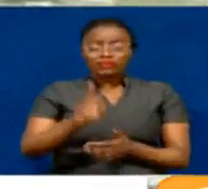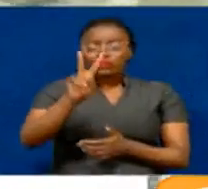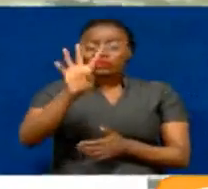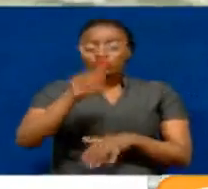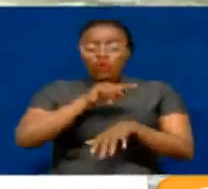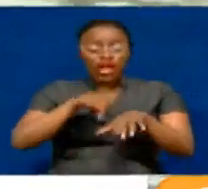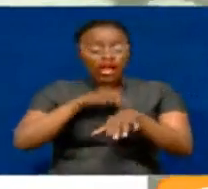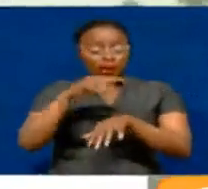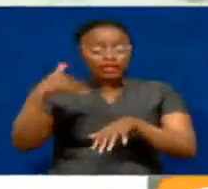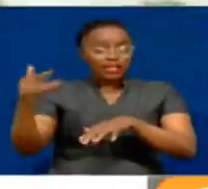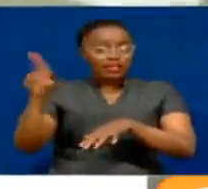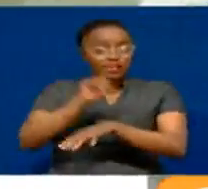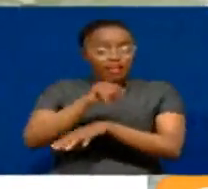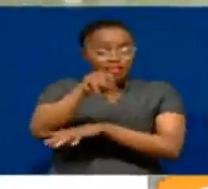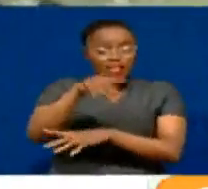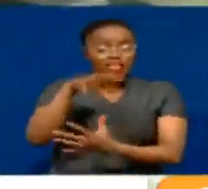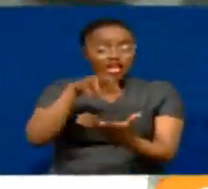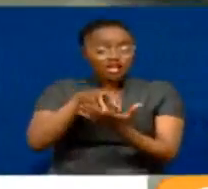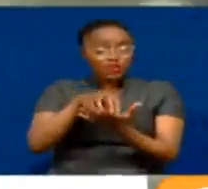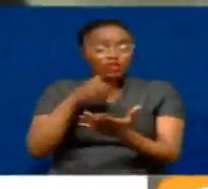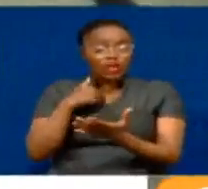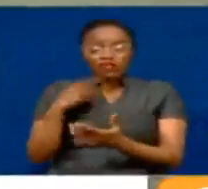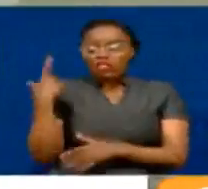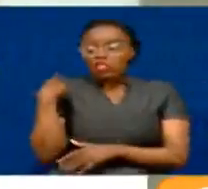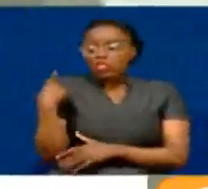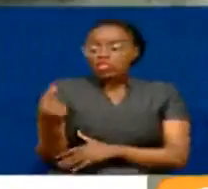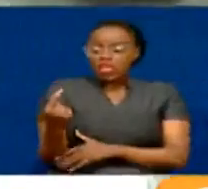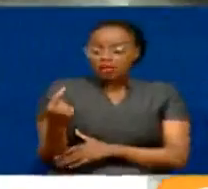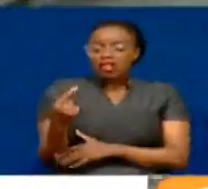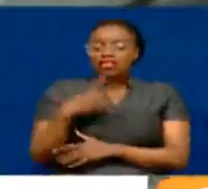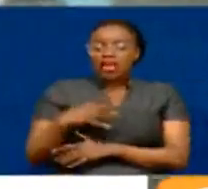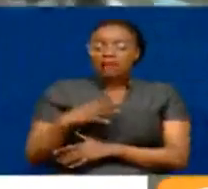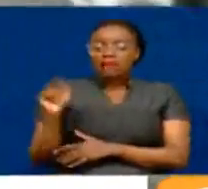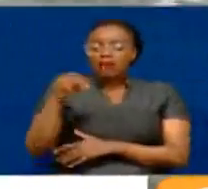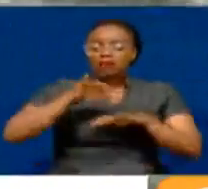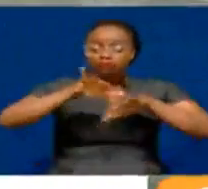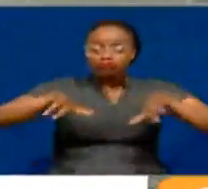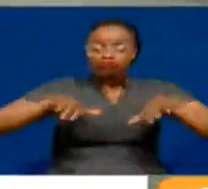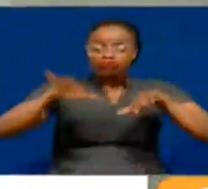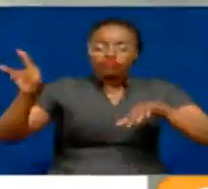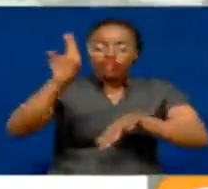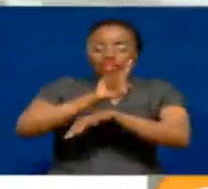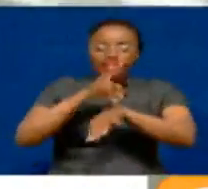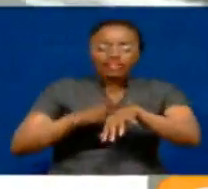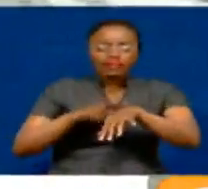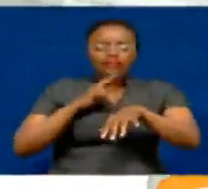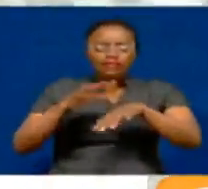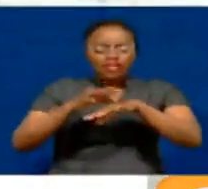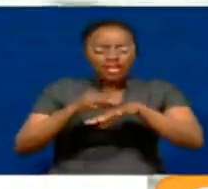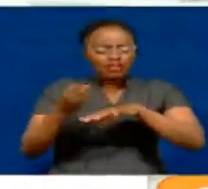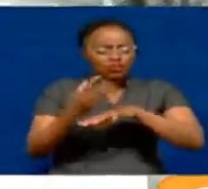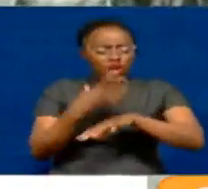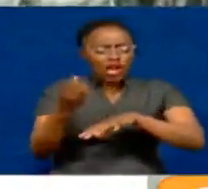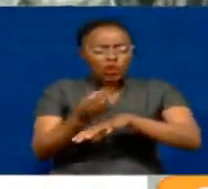24 hours a day, this has been the scene, at least in recent days. Those who come to swim during the day claim their skin